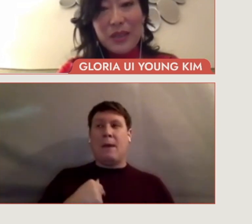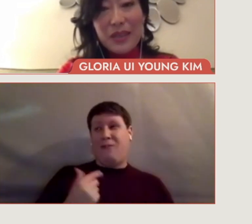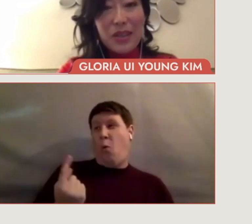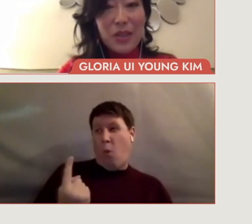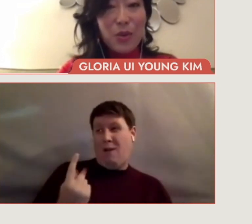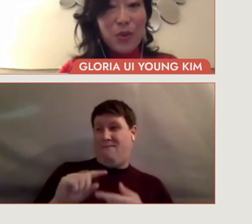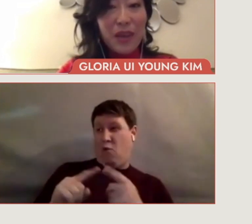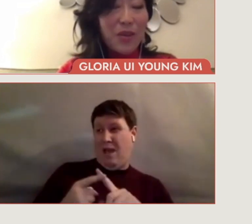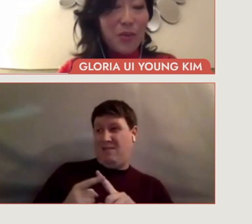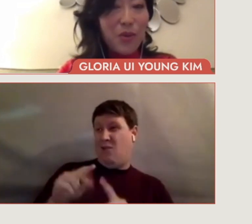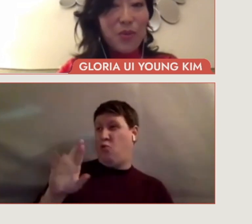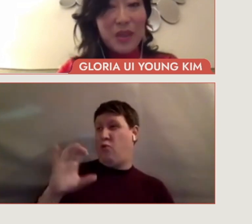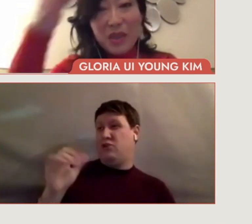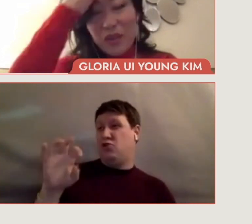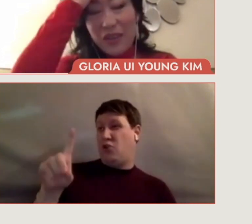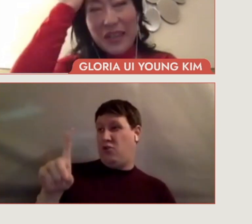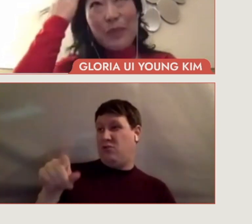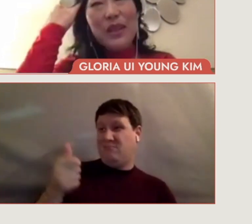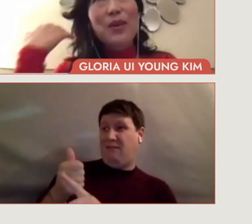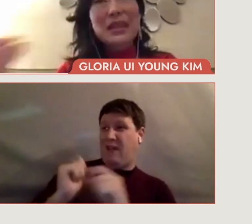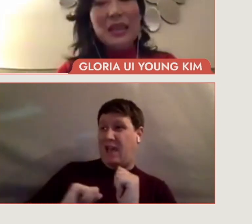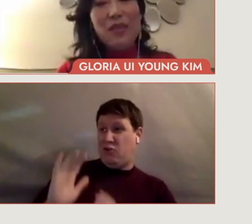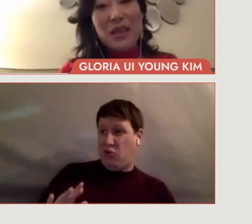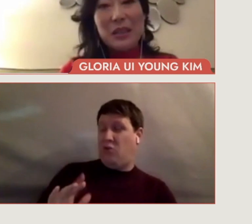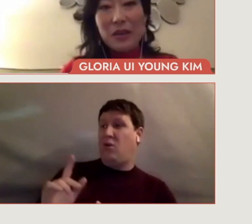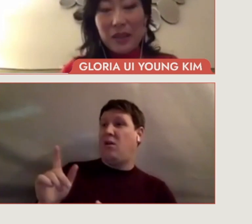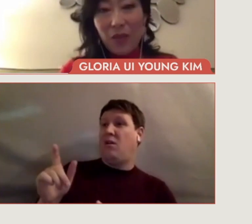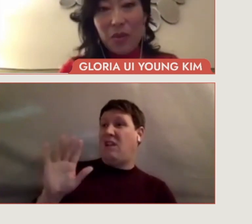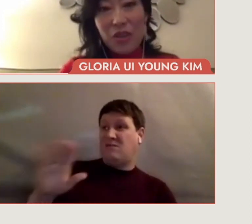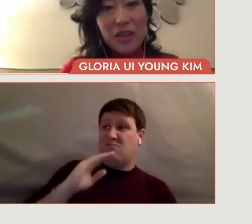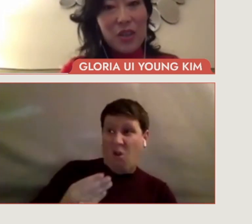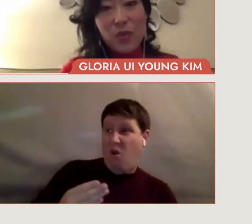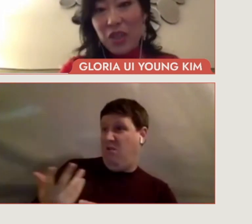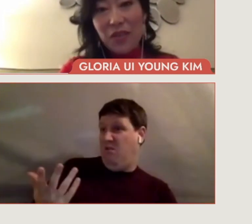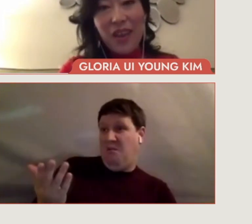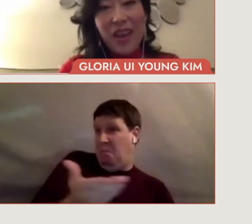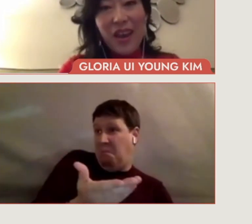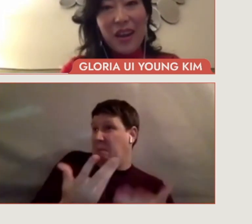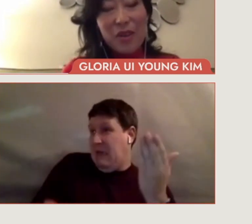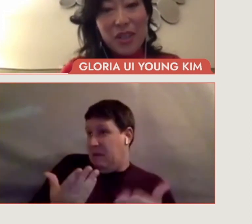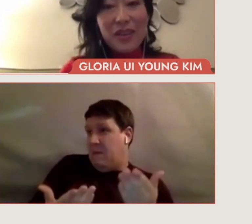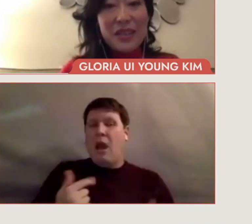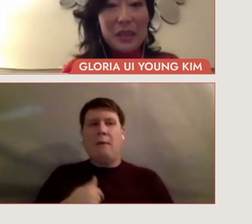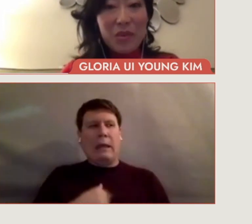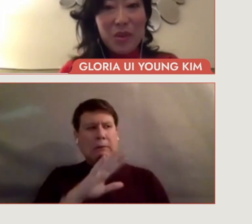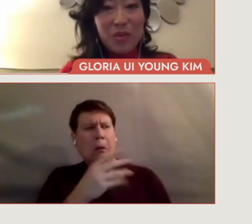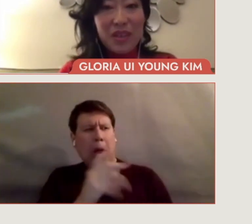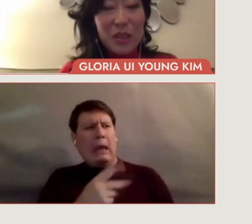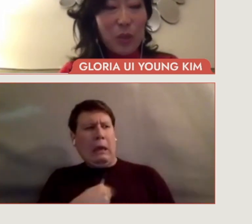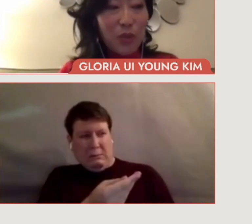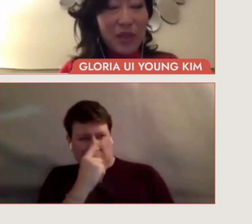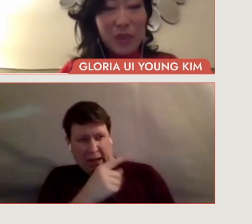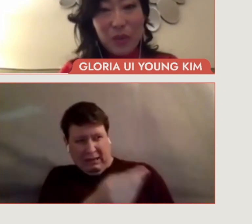that, you know, like, I don't know with this material. And I said, well, you know, at least give me his contact information. I can just reach out. And I reached out and I sent him the script